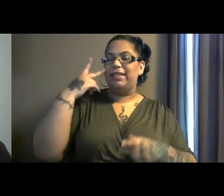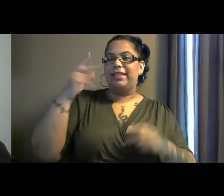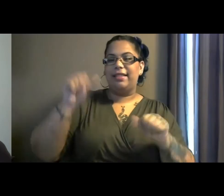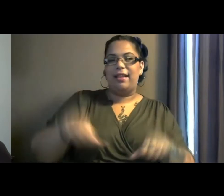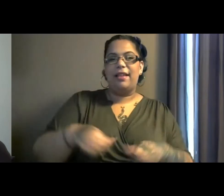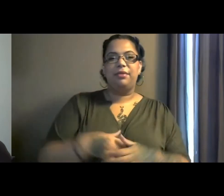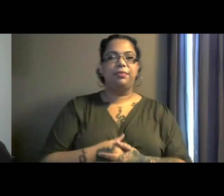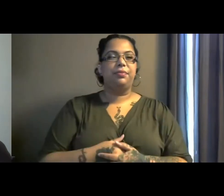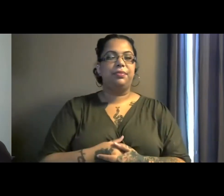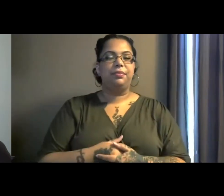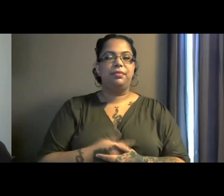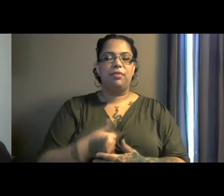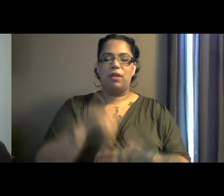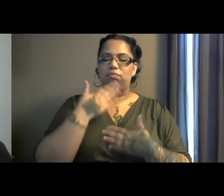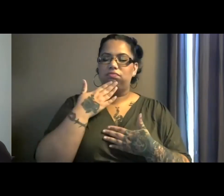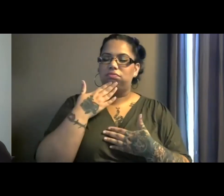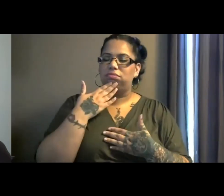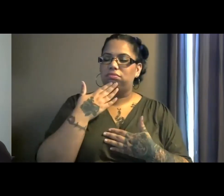thankful.